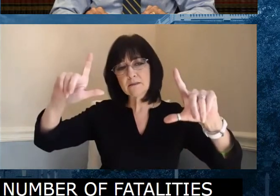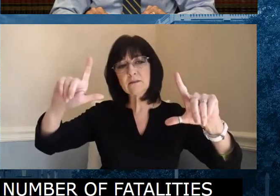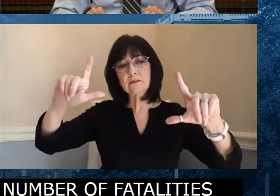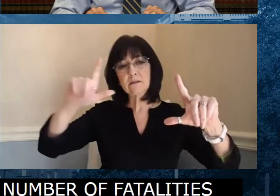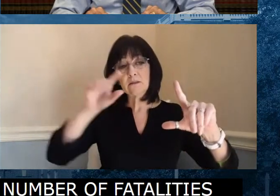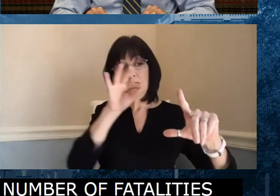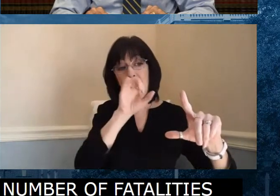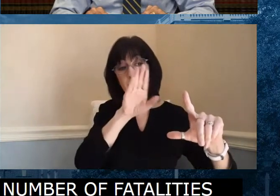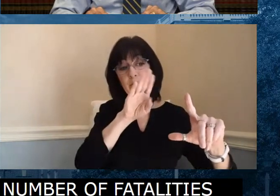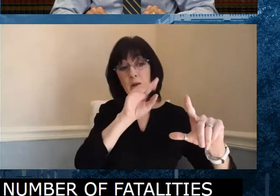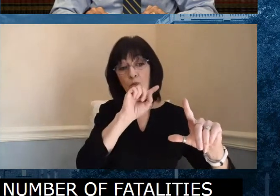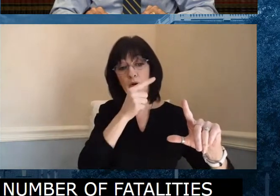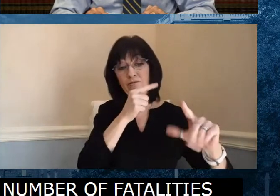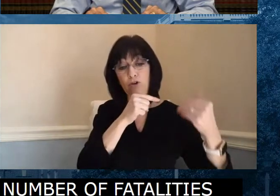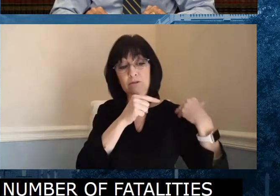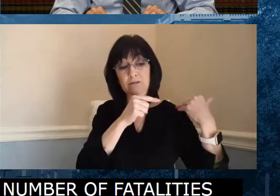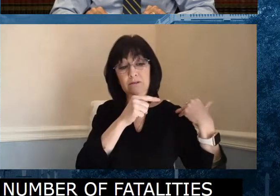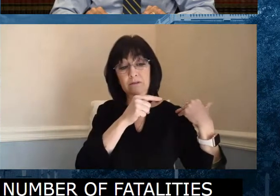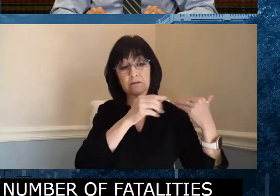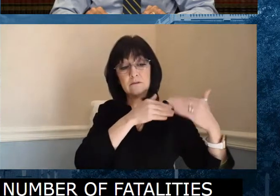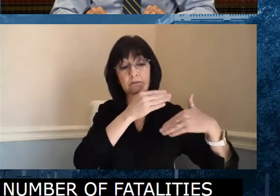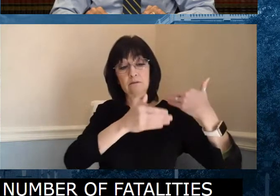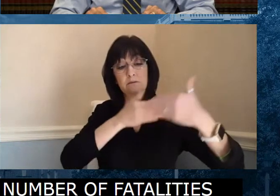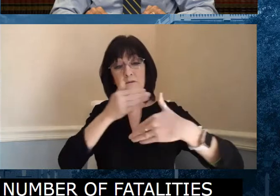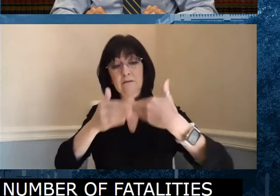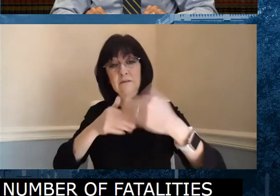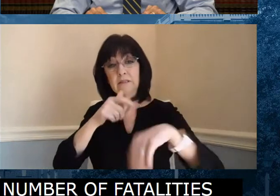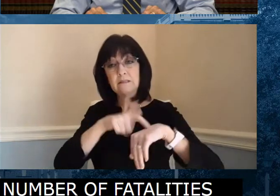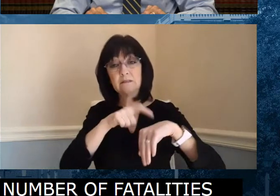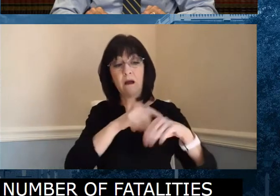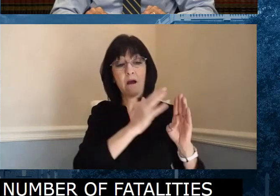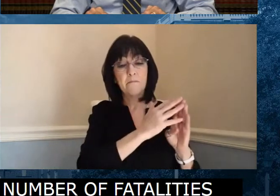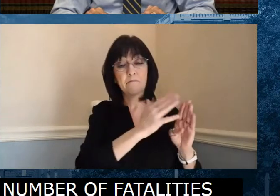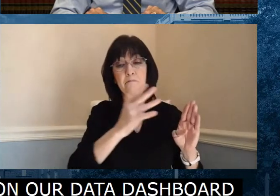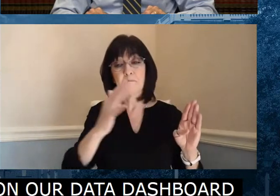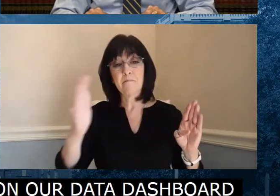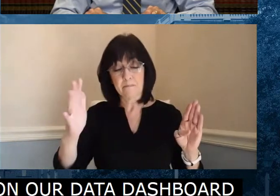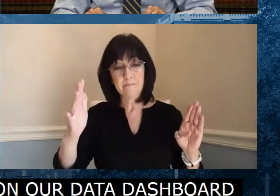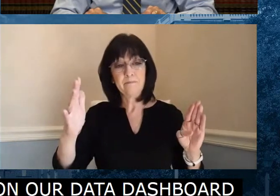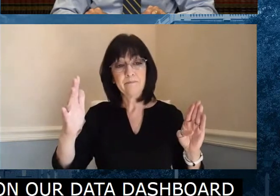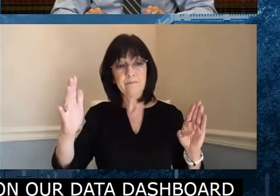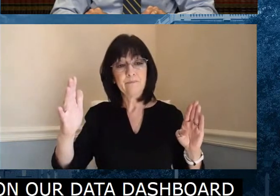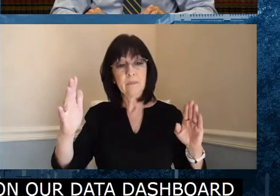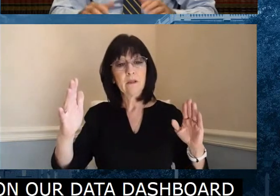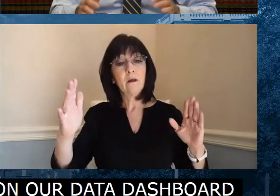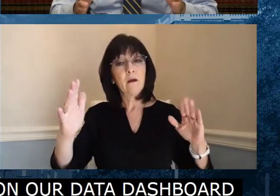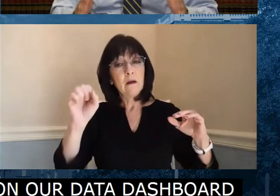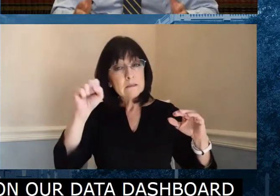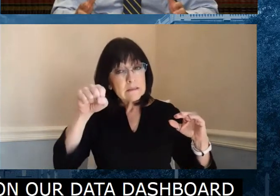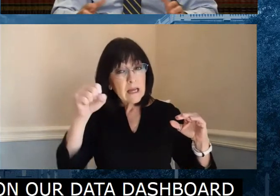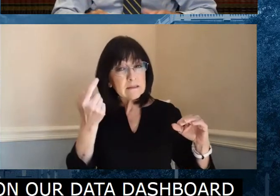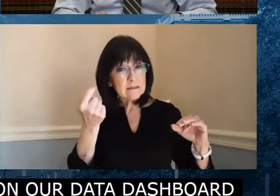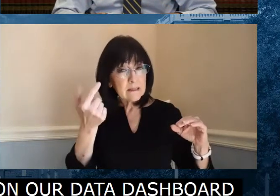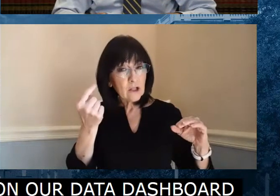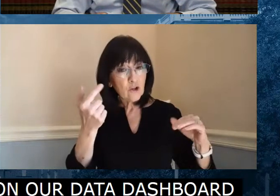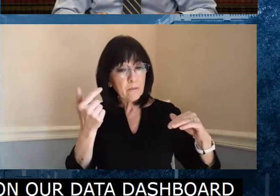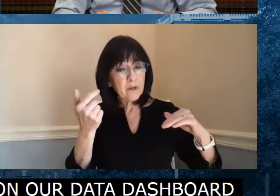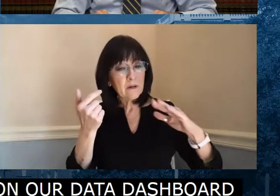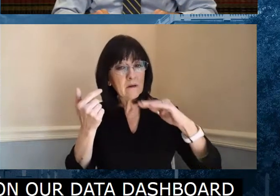1st until now, that increase has been very slight. Obviously, one